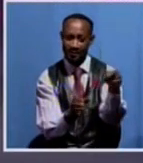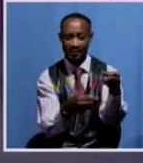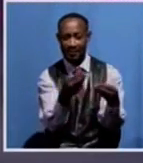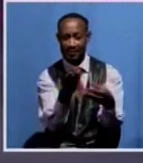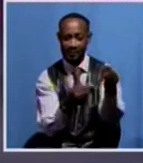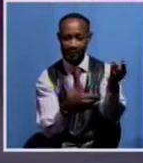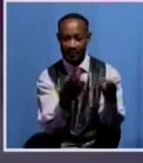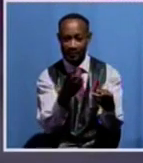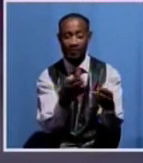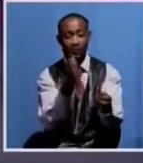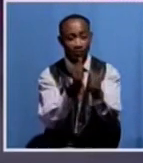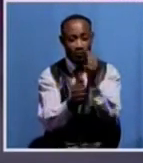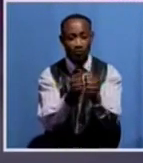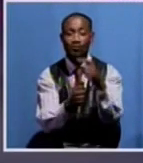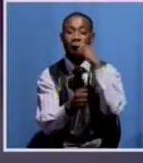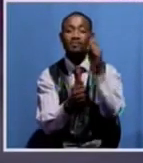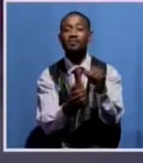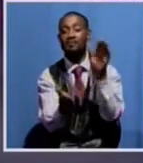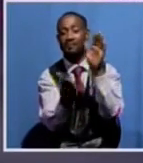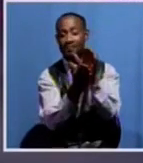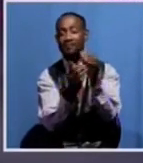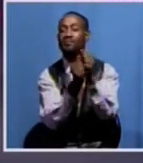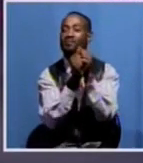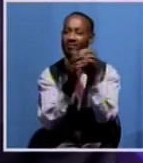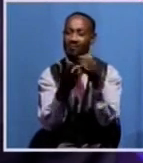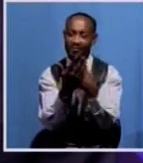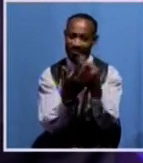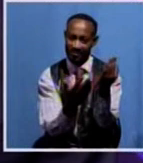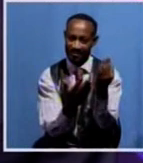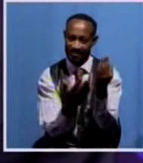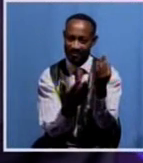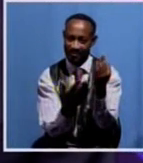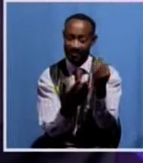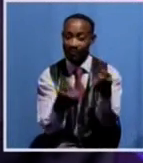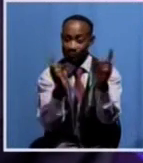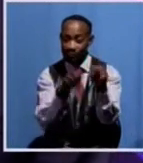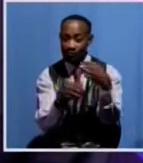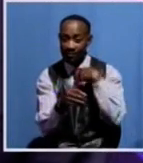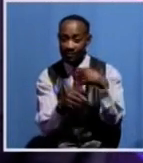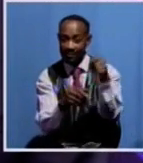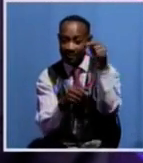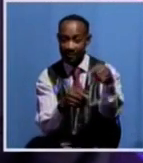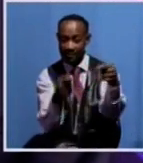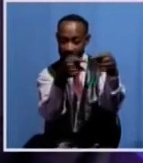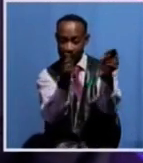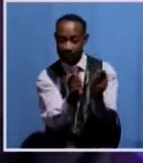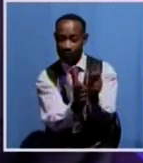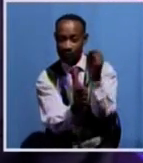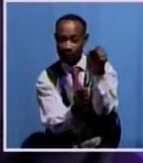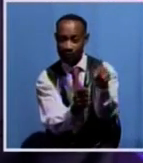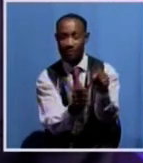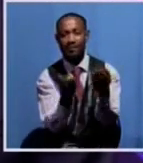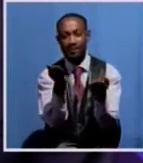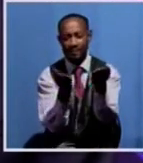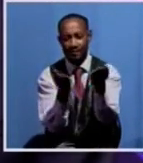expenditure that you have to meet without fail. And falling into that category is the